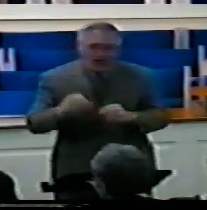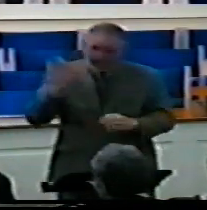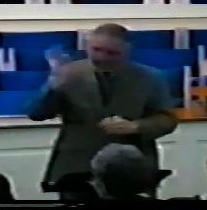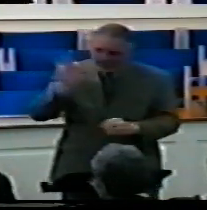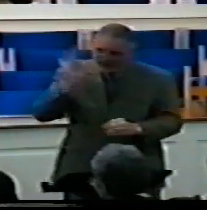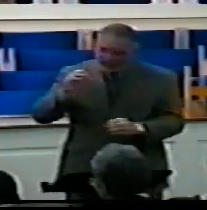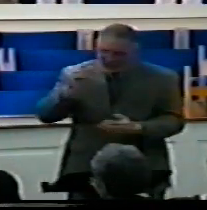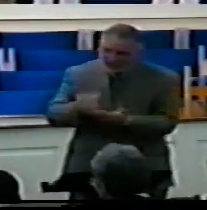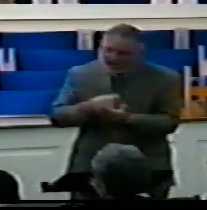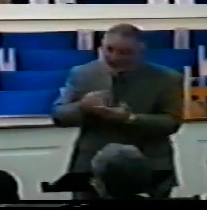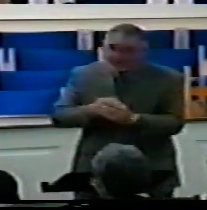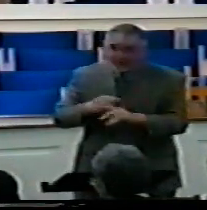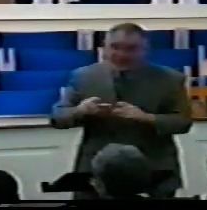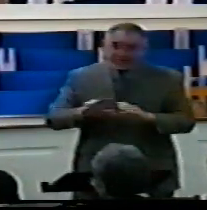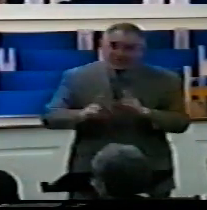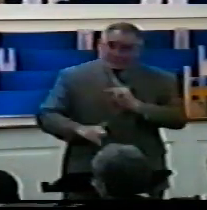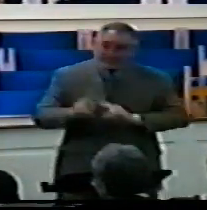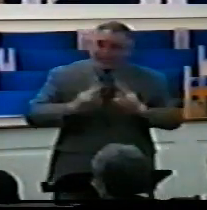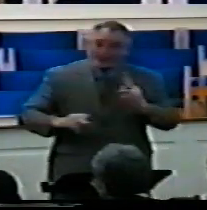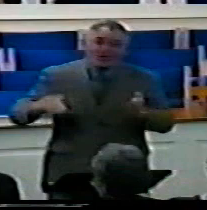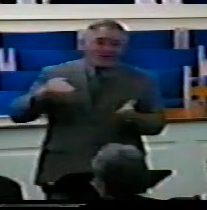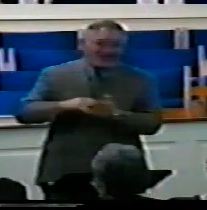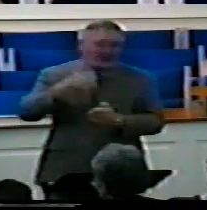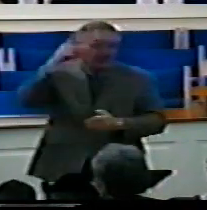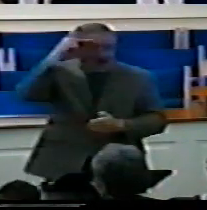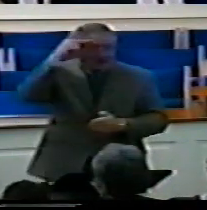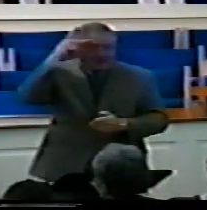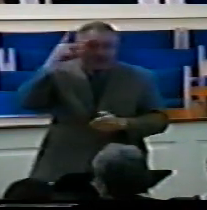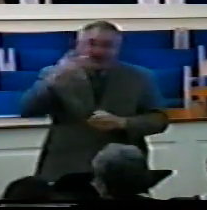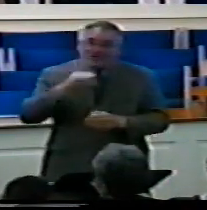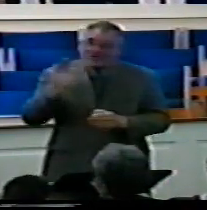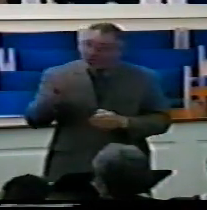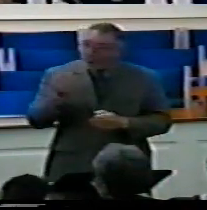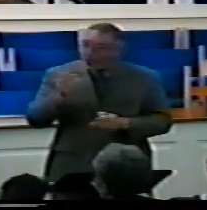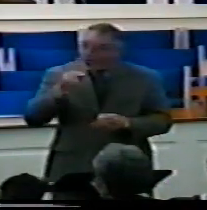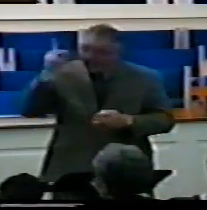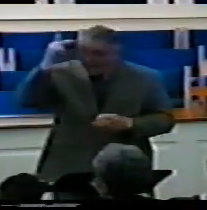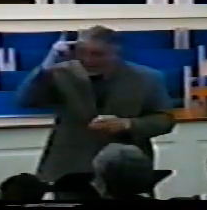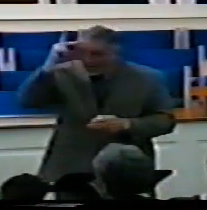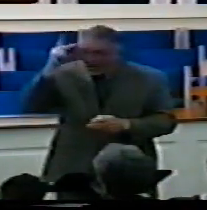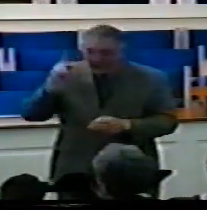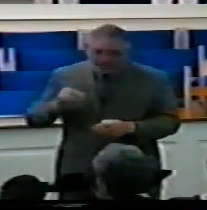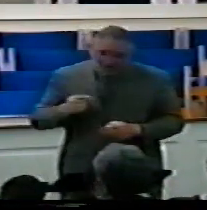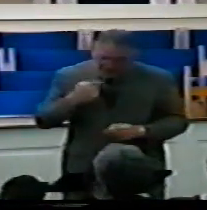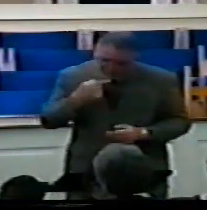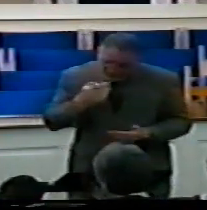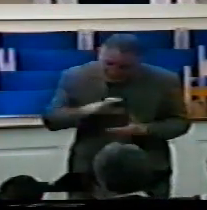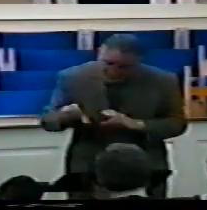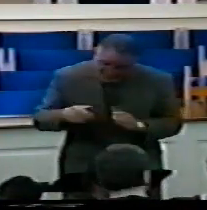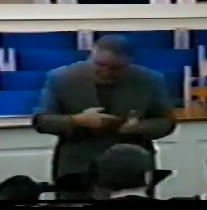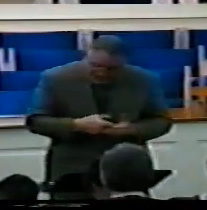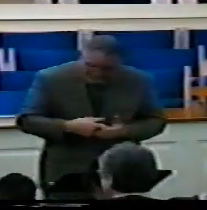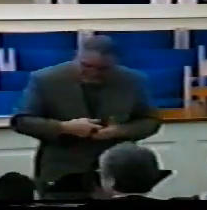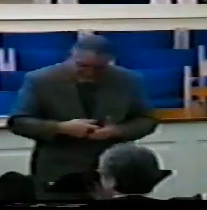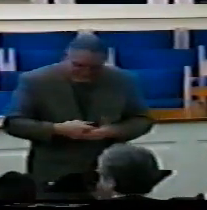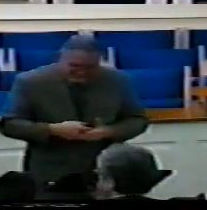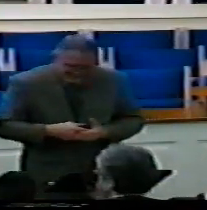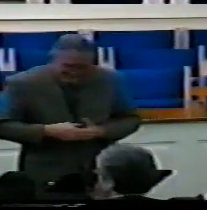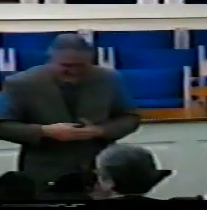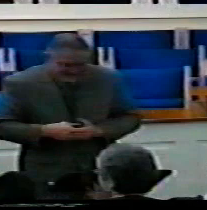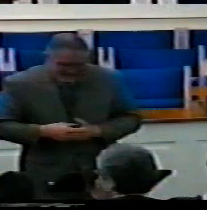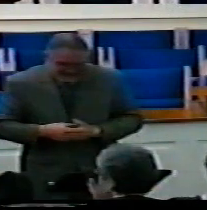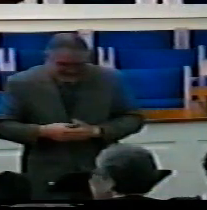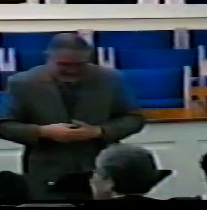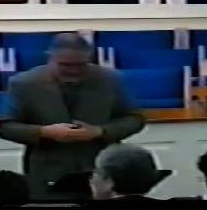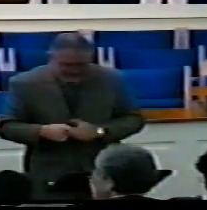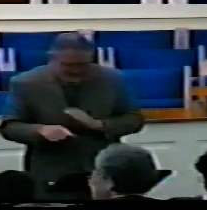the gospel, but the crowd has risen up against him. And what does Paul do? Turn over with me, if you would. You don't have to turn. Just my Bible,